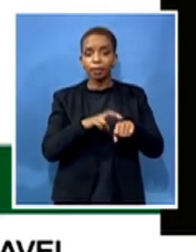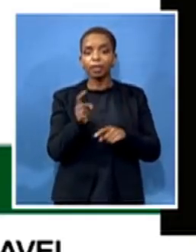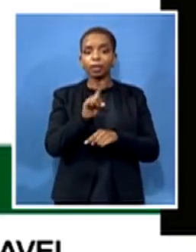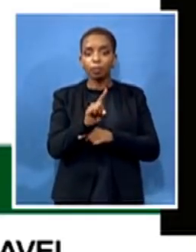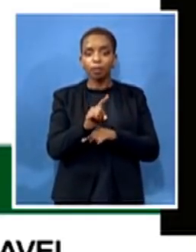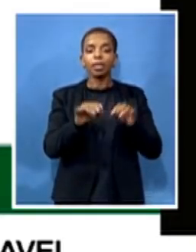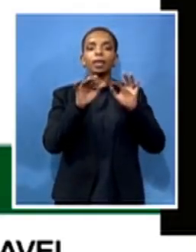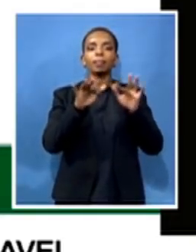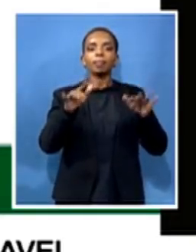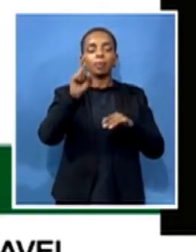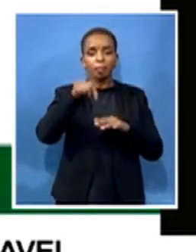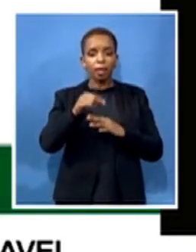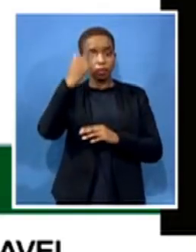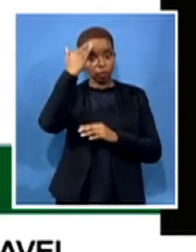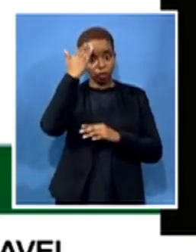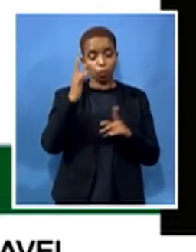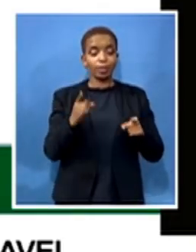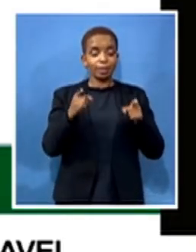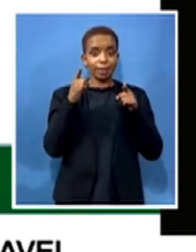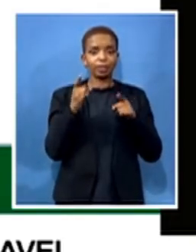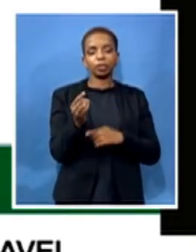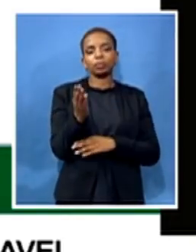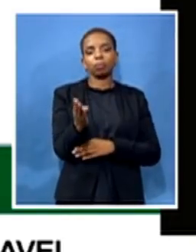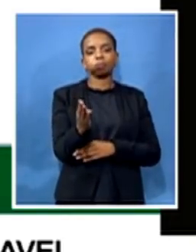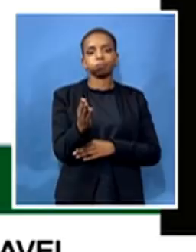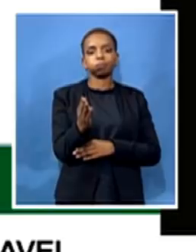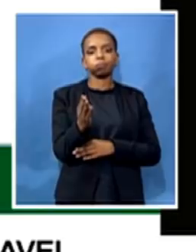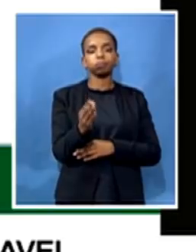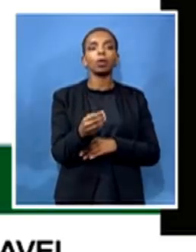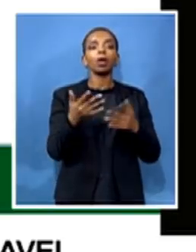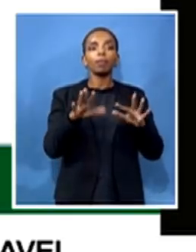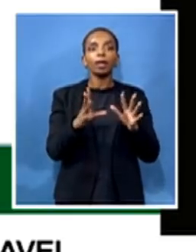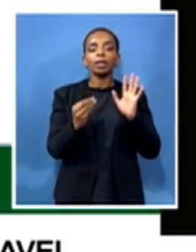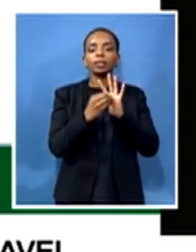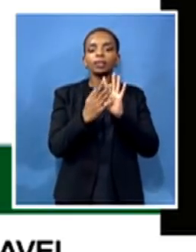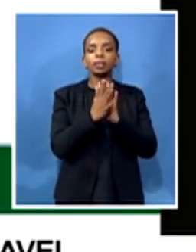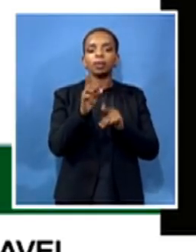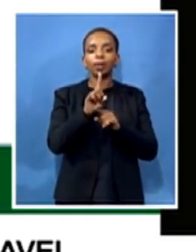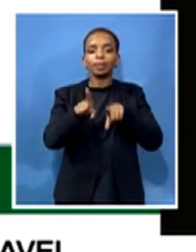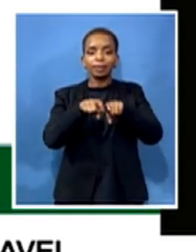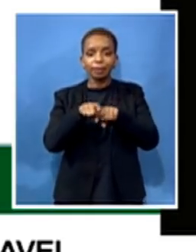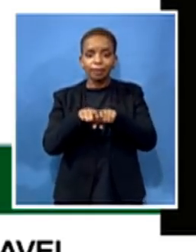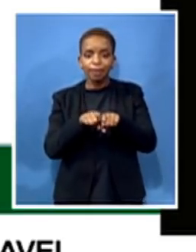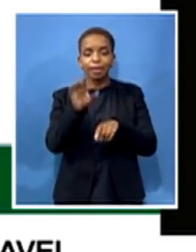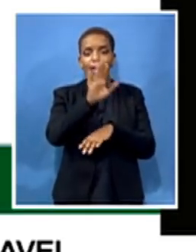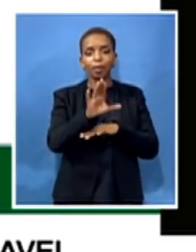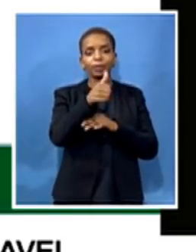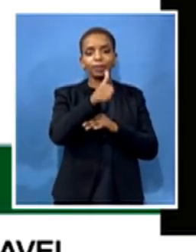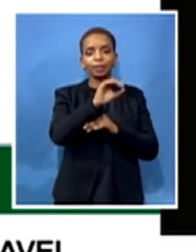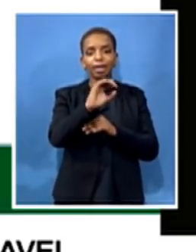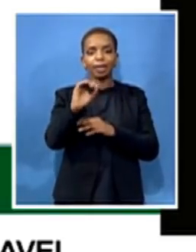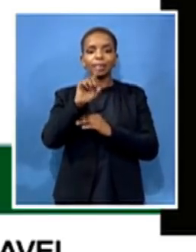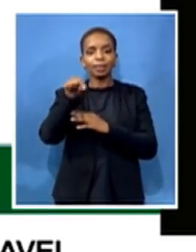actually gone on to put up tests. We're almost just over 600,000 tests. We've actually screened 13 million